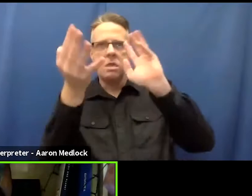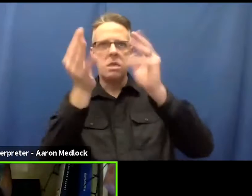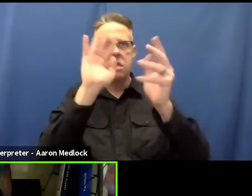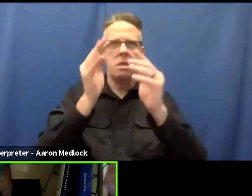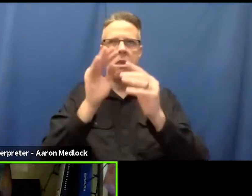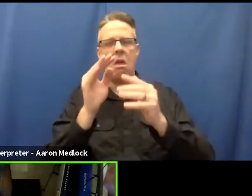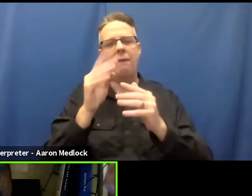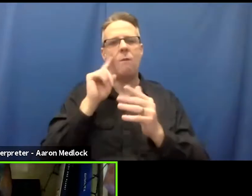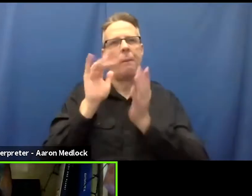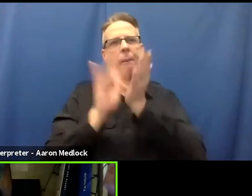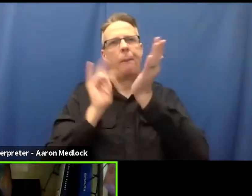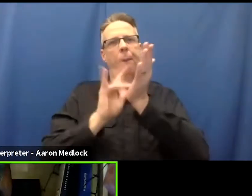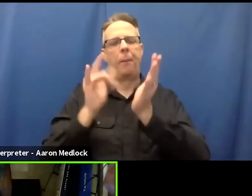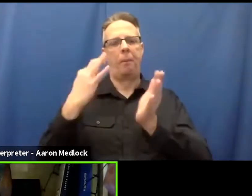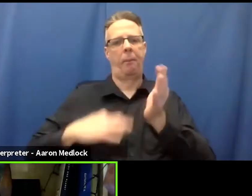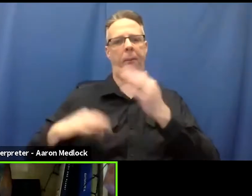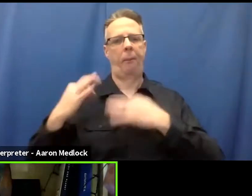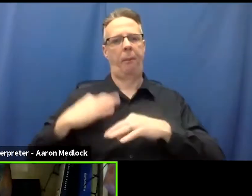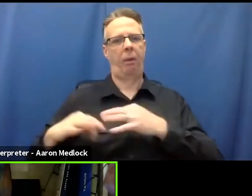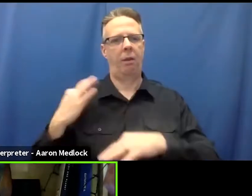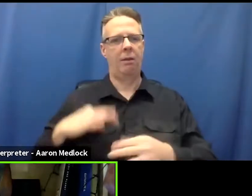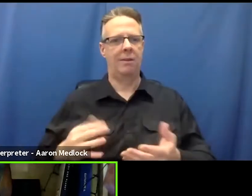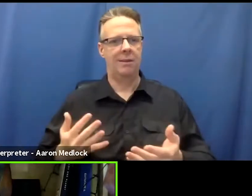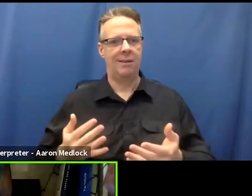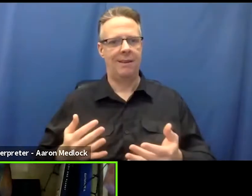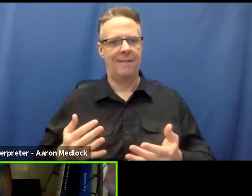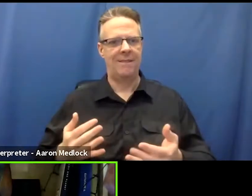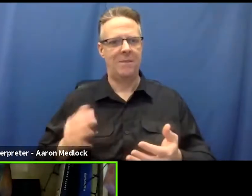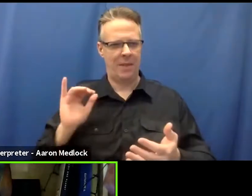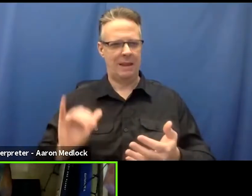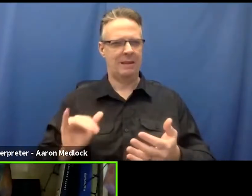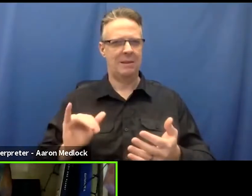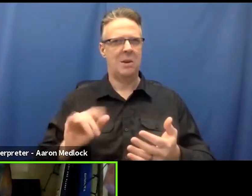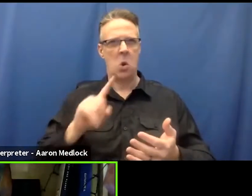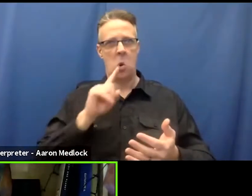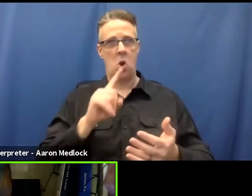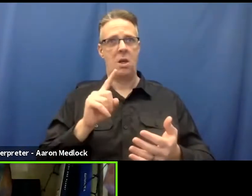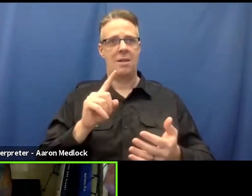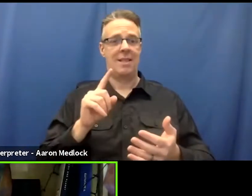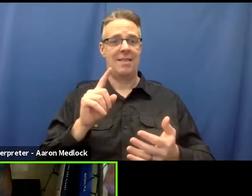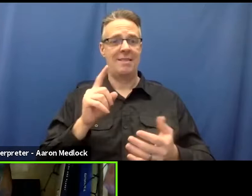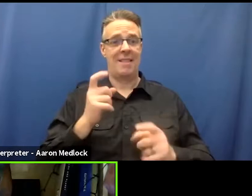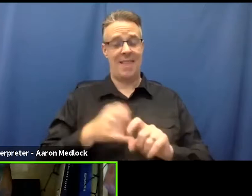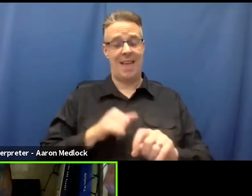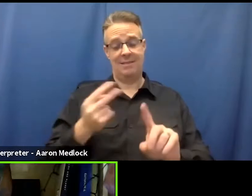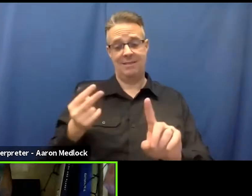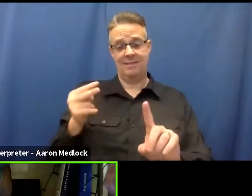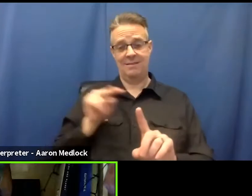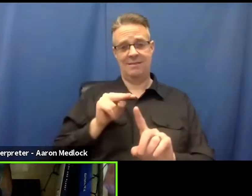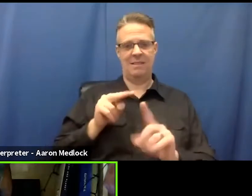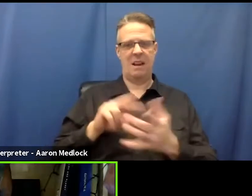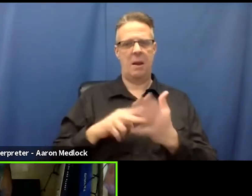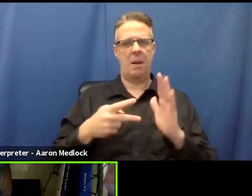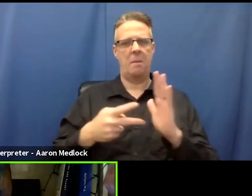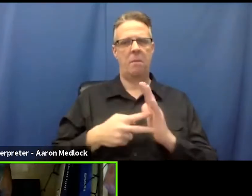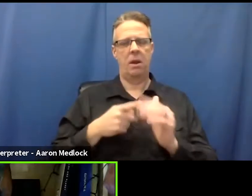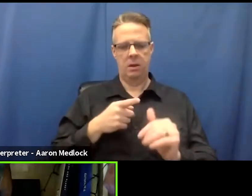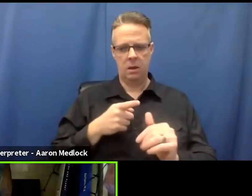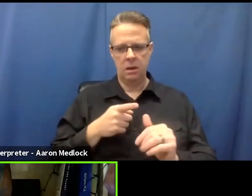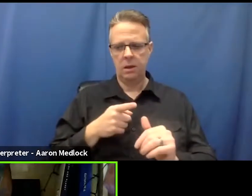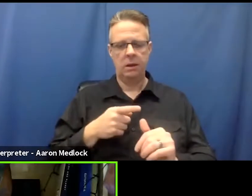your advantage, and therefore that operating quite often from that position of not believing